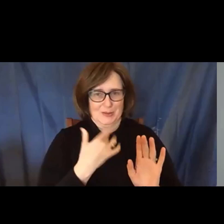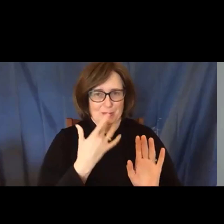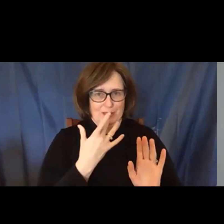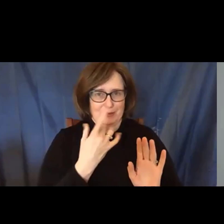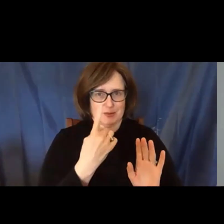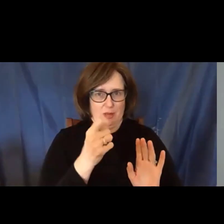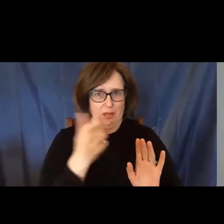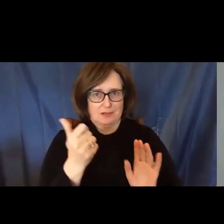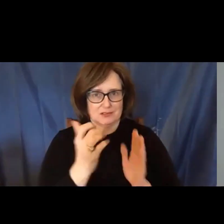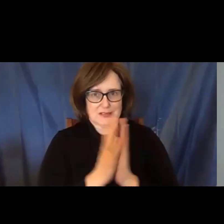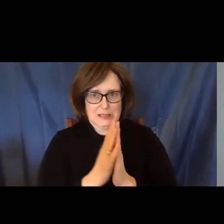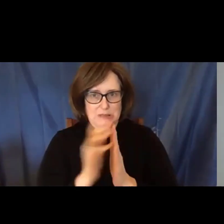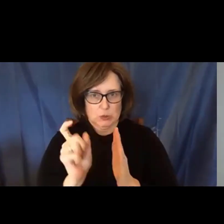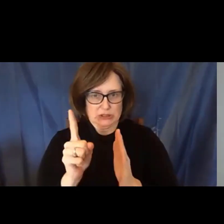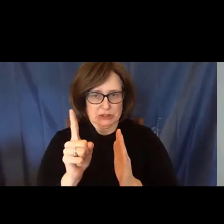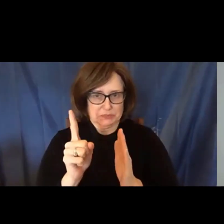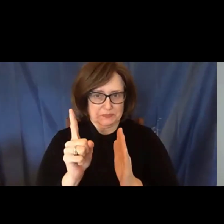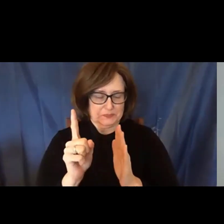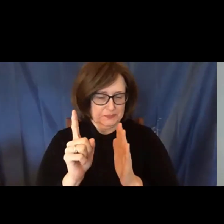Okay, then I guess it will be mine.